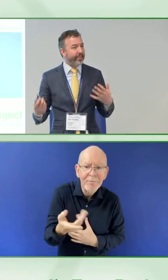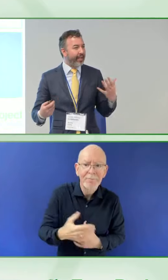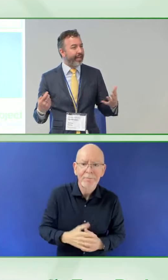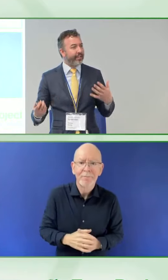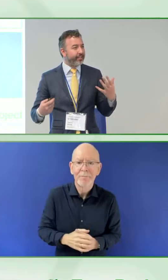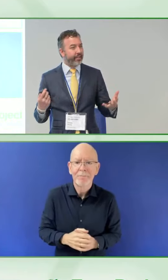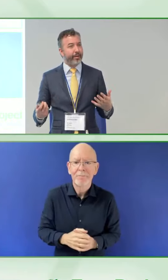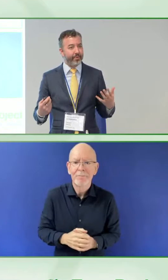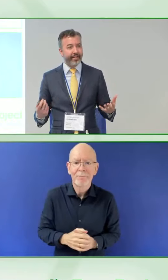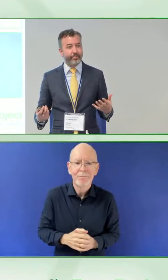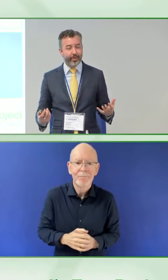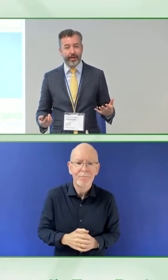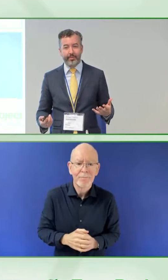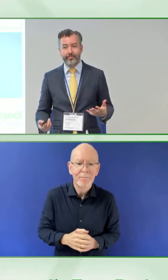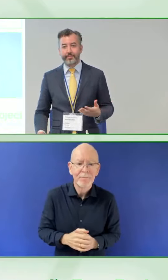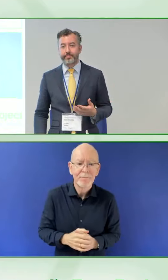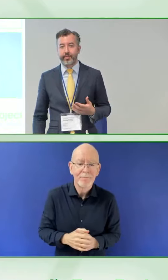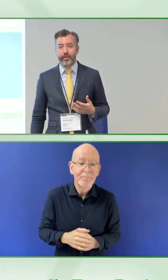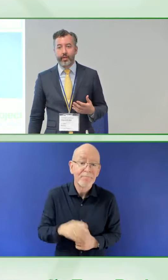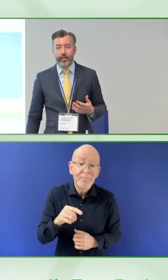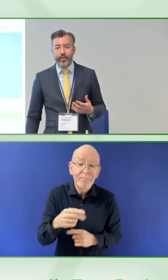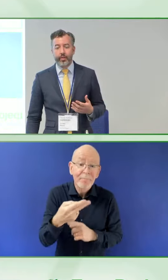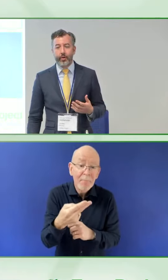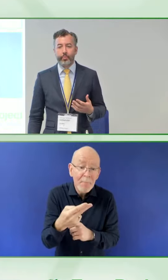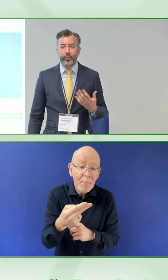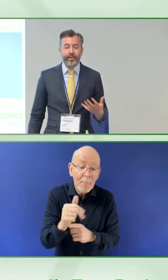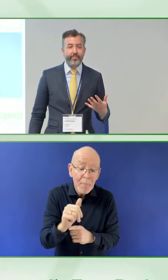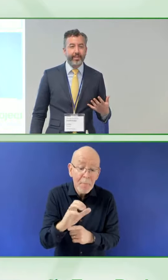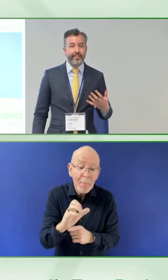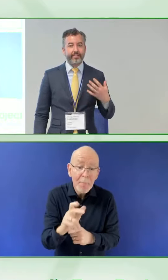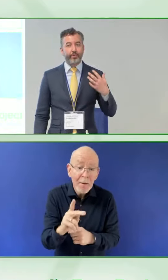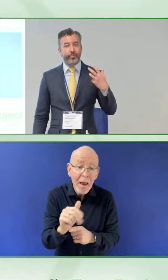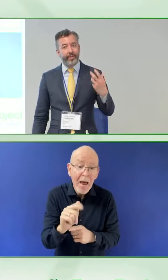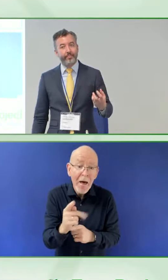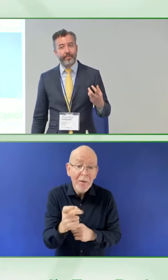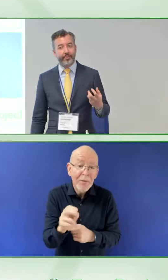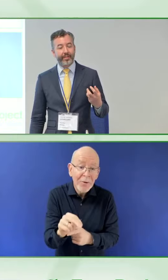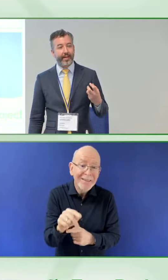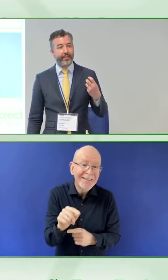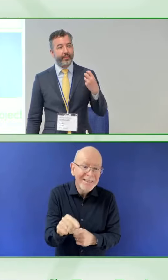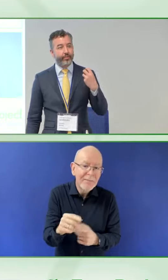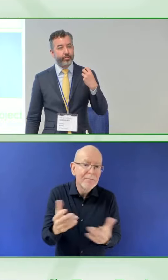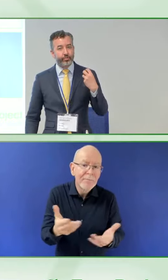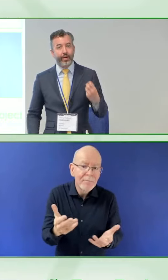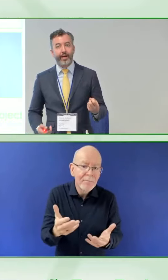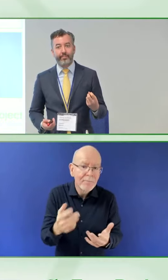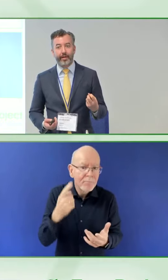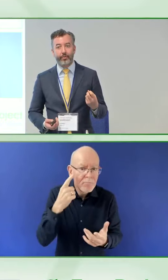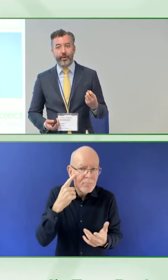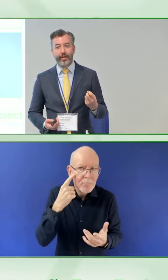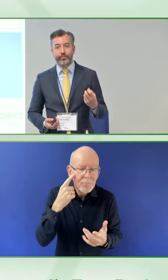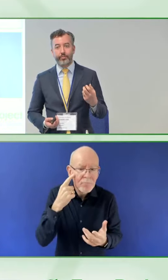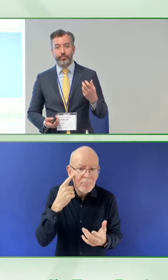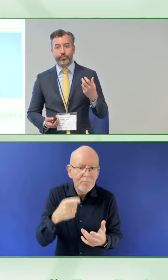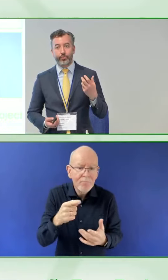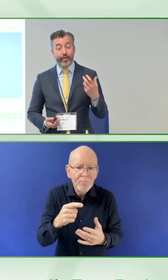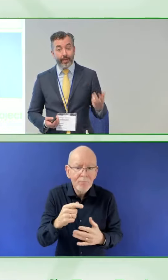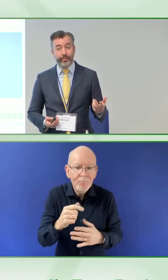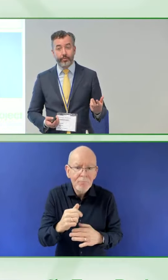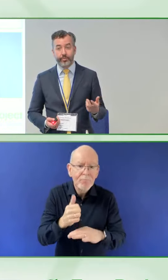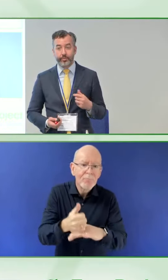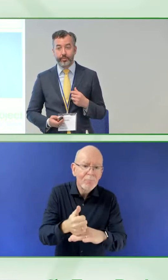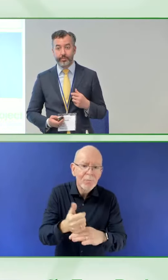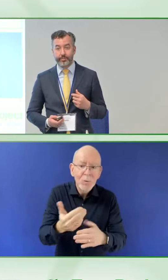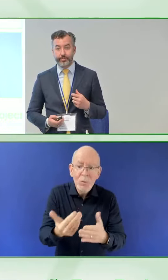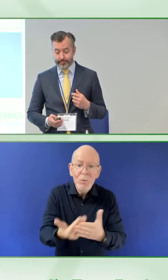to complicated and complex problems. The whole point of it is to bring people together to try to find ways to